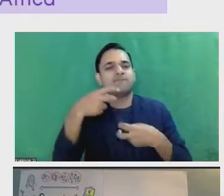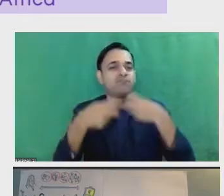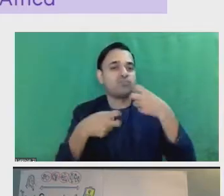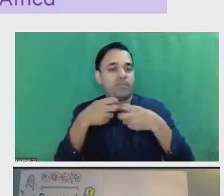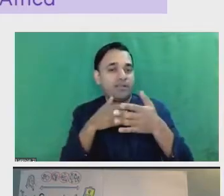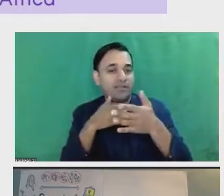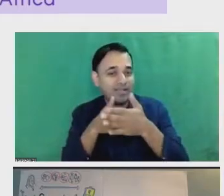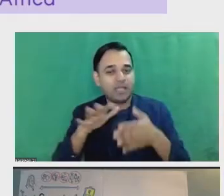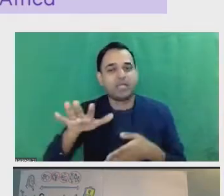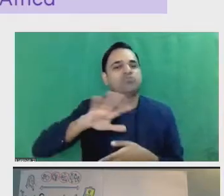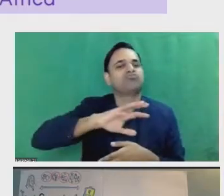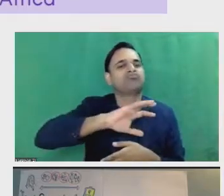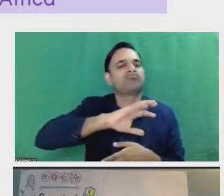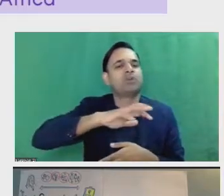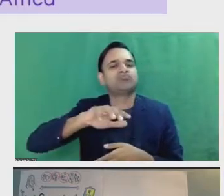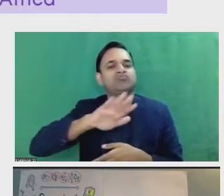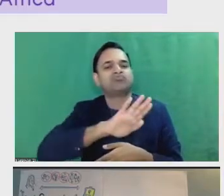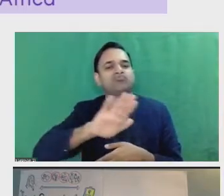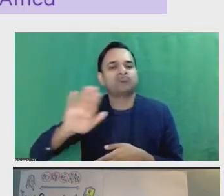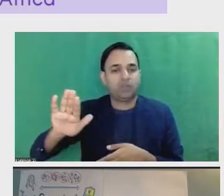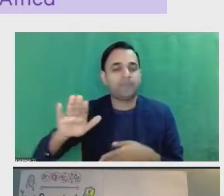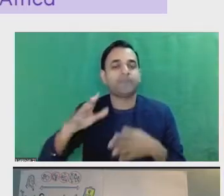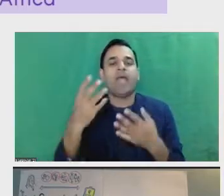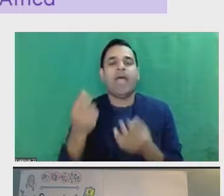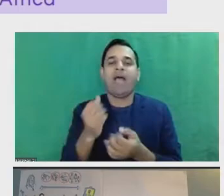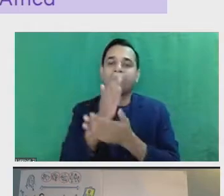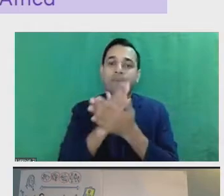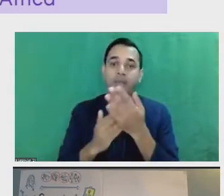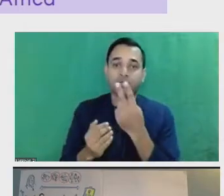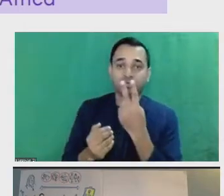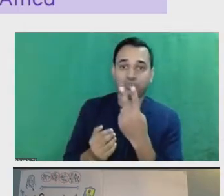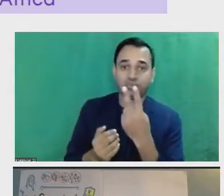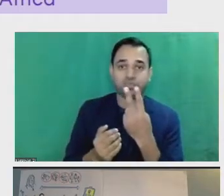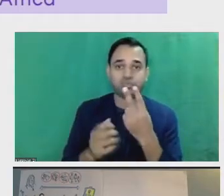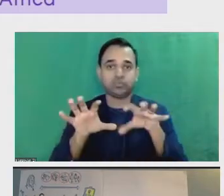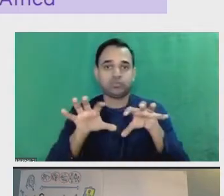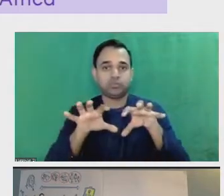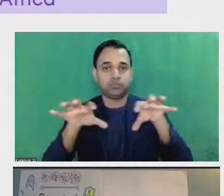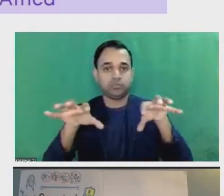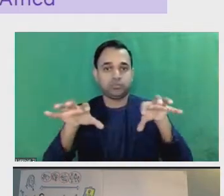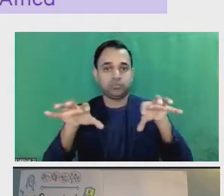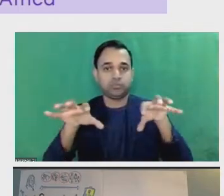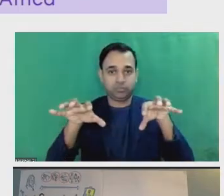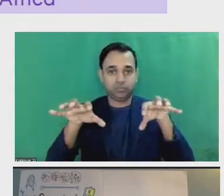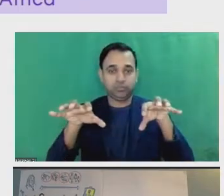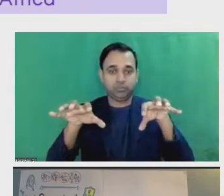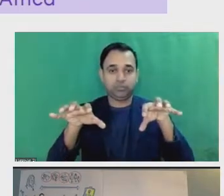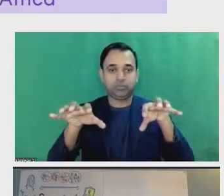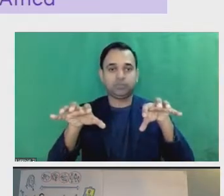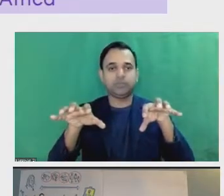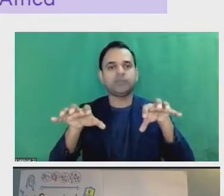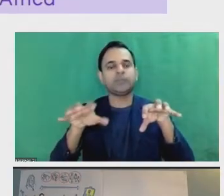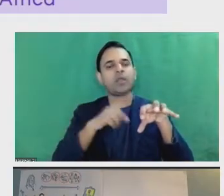that. One part is the basic, where we're gonna find the financial resource to make this happen. And if you look at